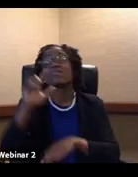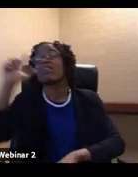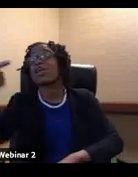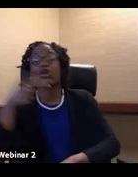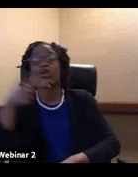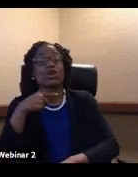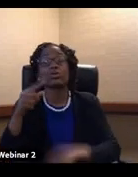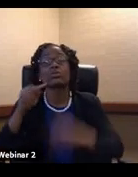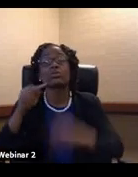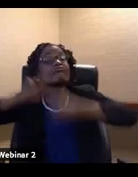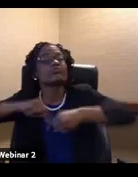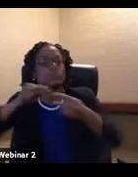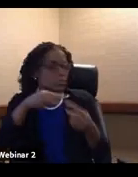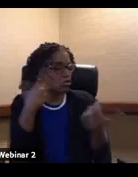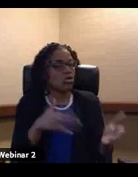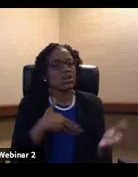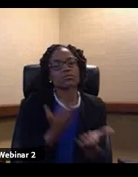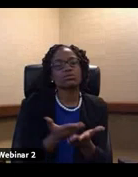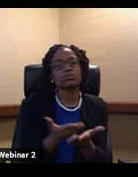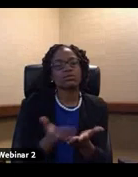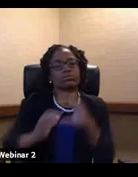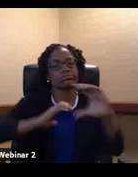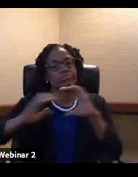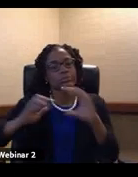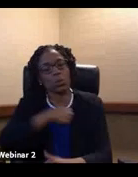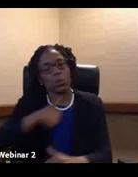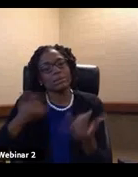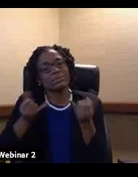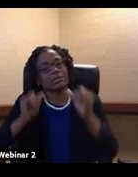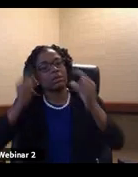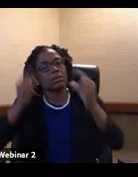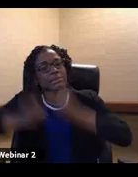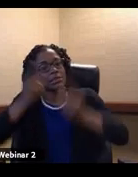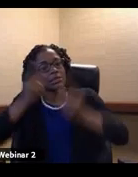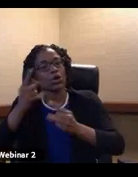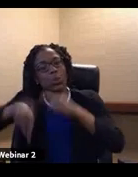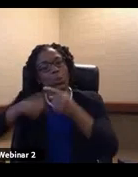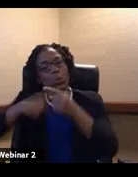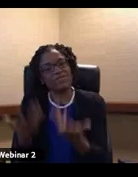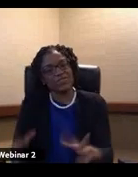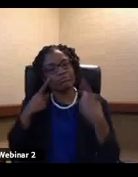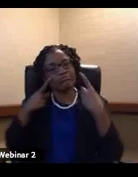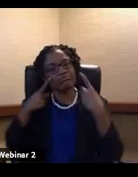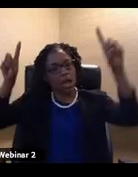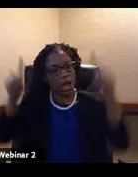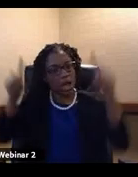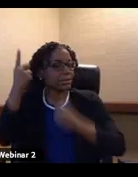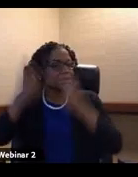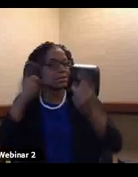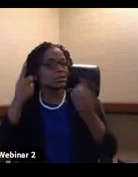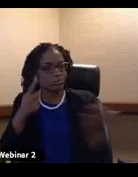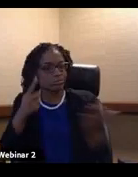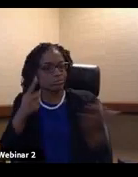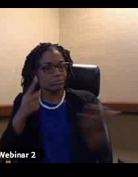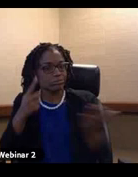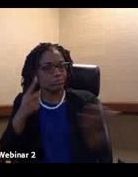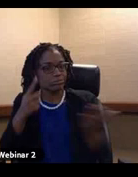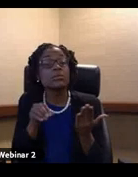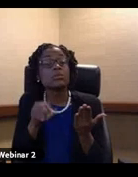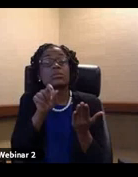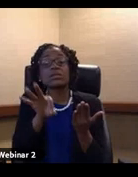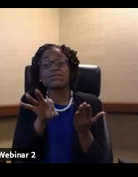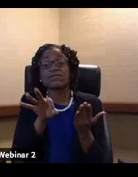if later on when you try to submit your application to us there's a problem, it will let us then consider you. But again, if you register with these systems January 20th after the